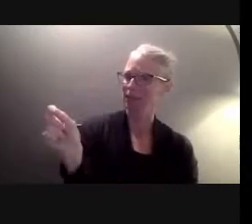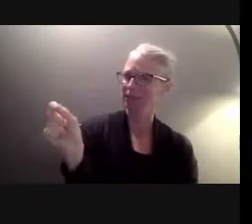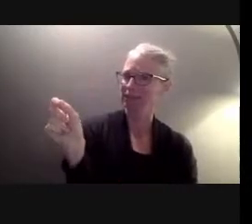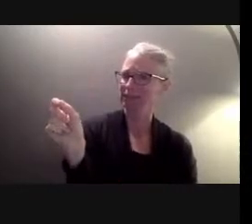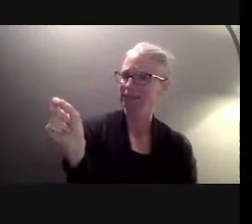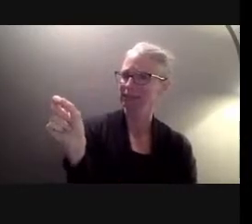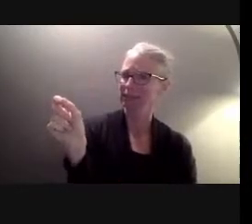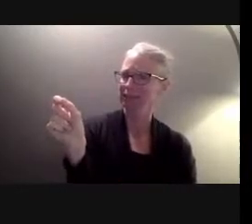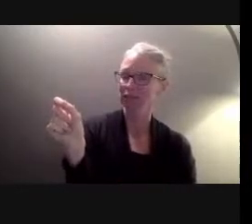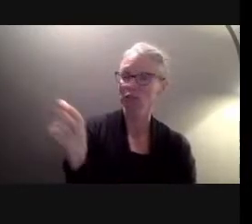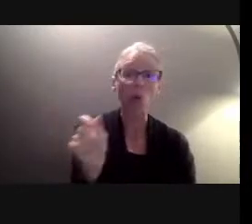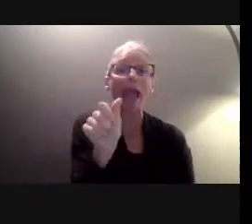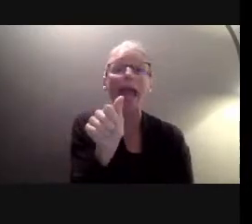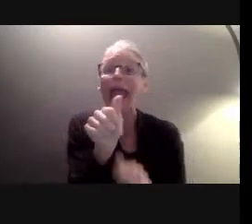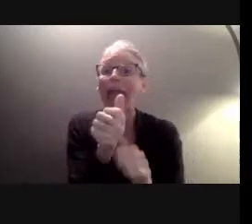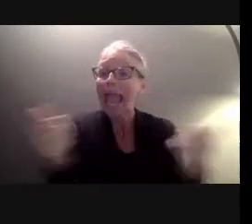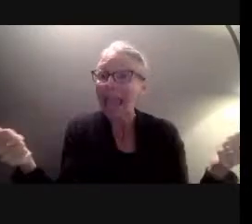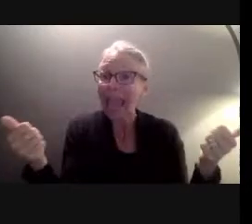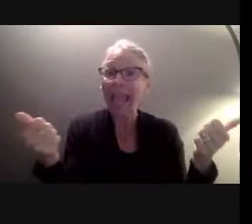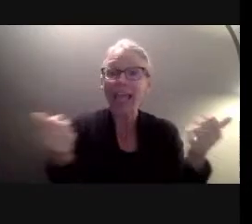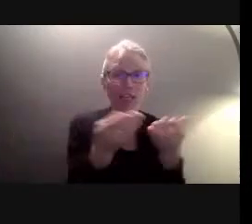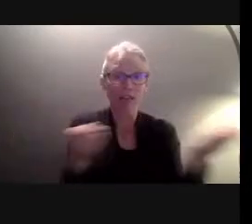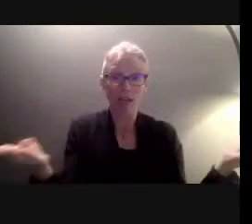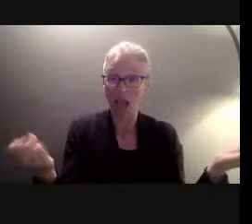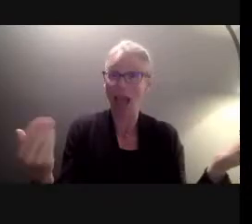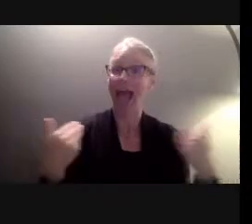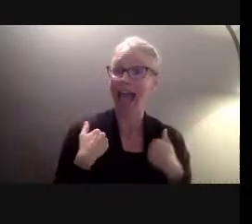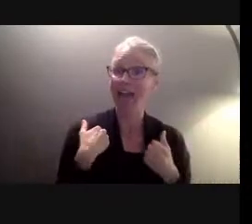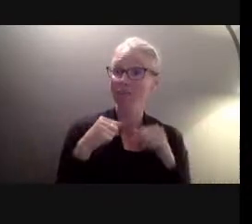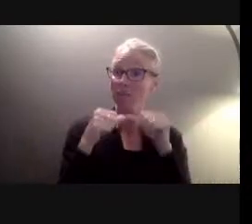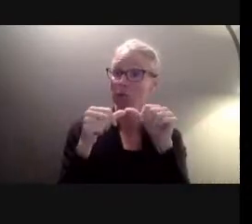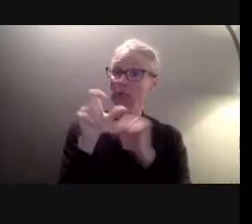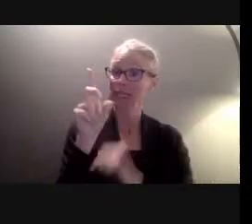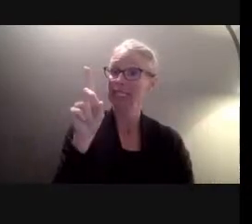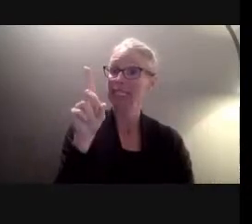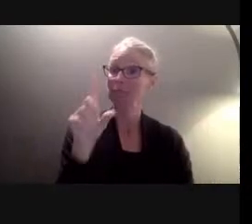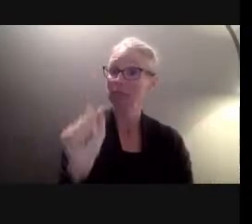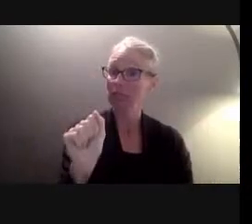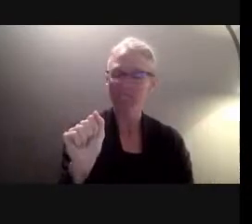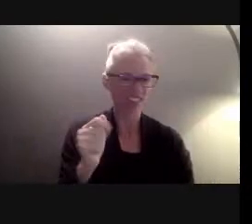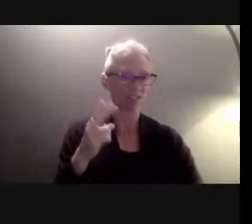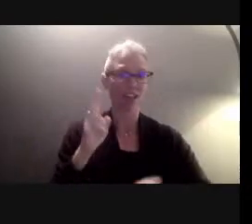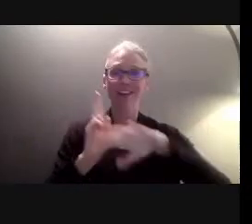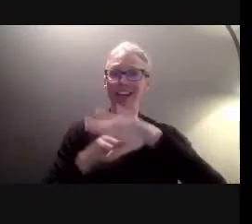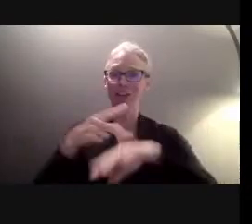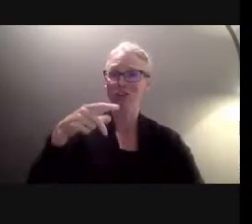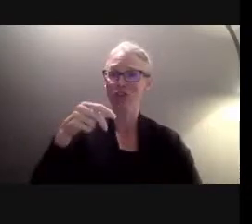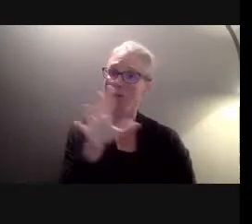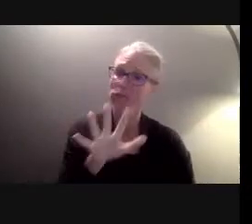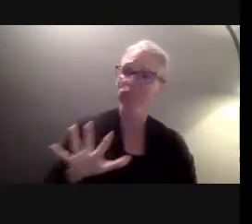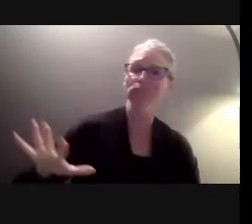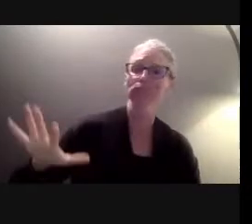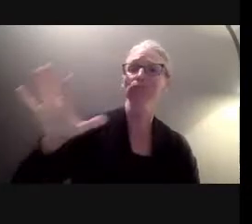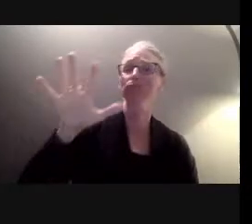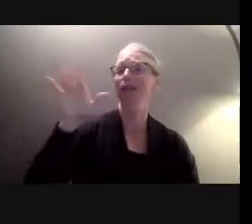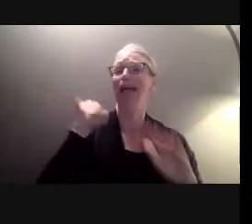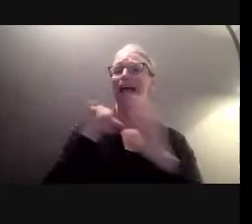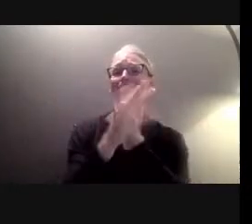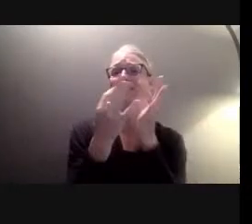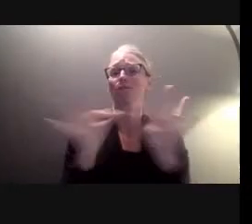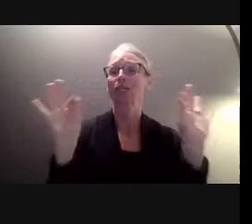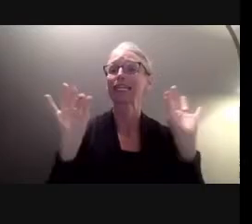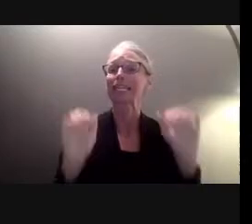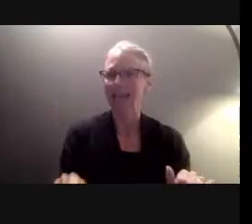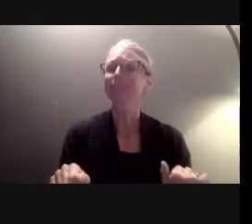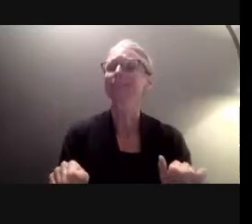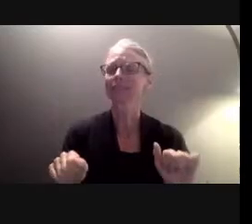permanent disability, that they could get into all the national parks for free by acquiring that